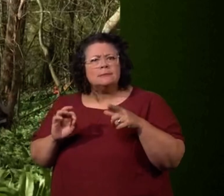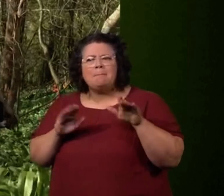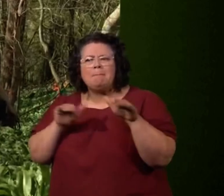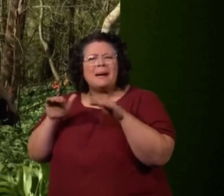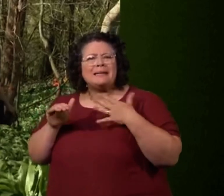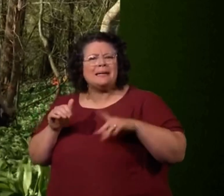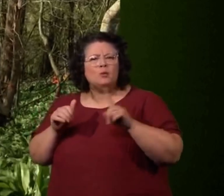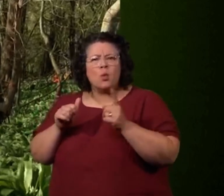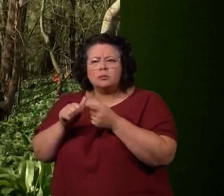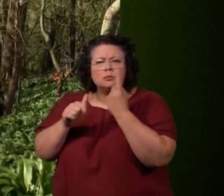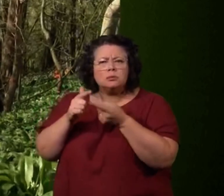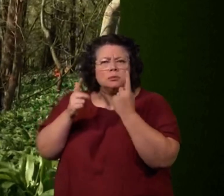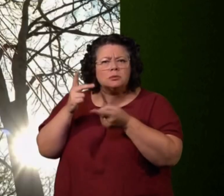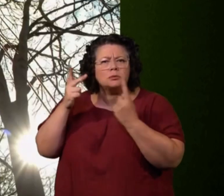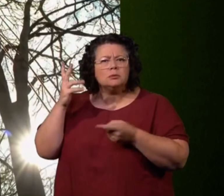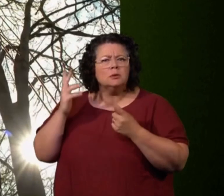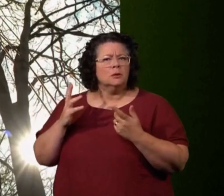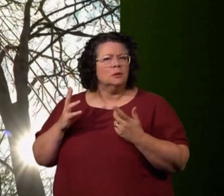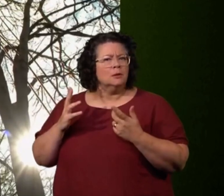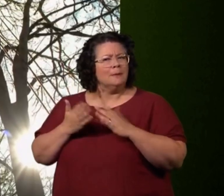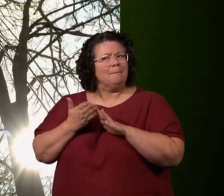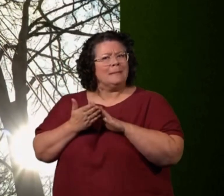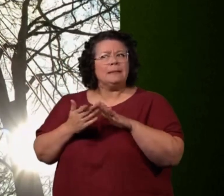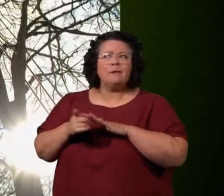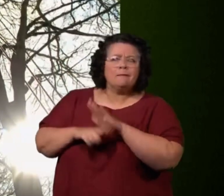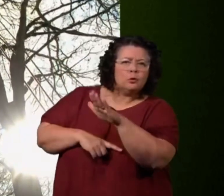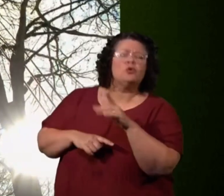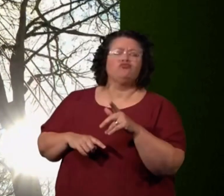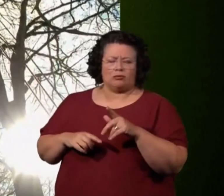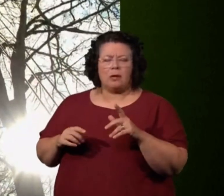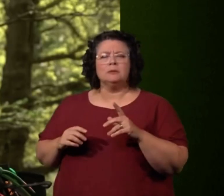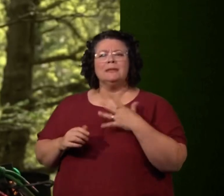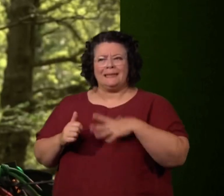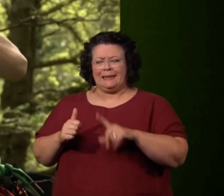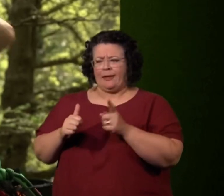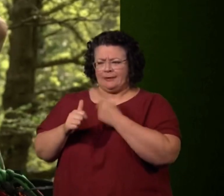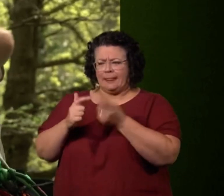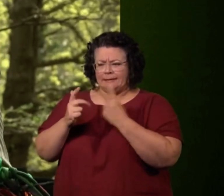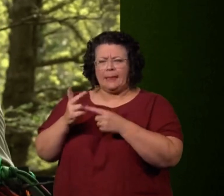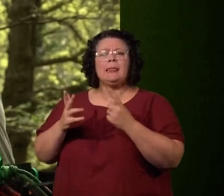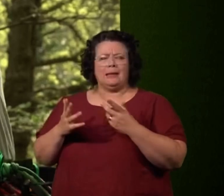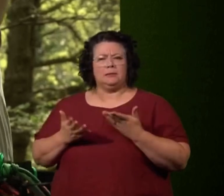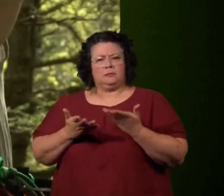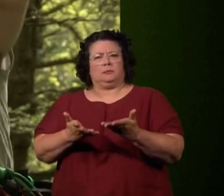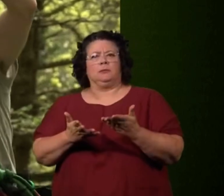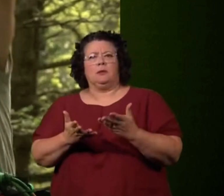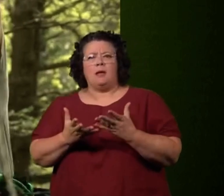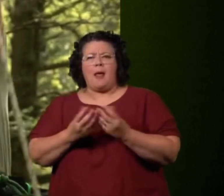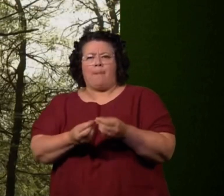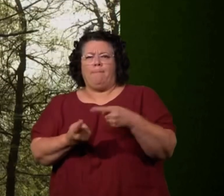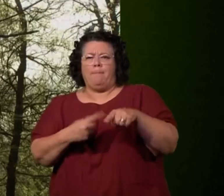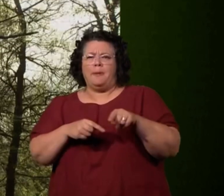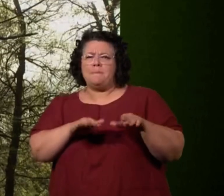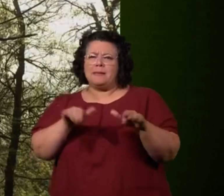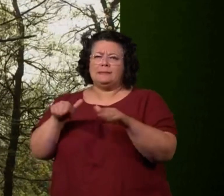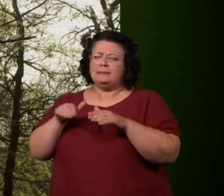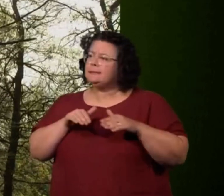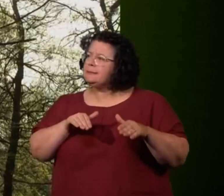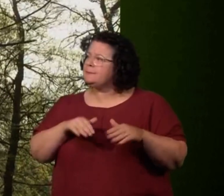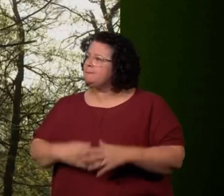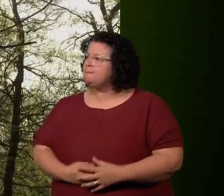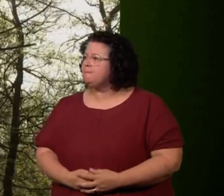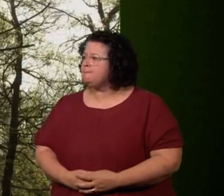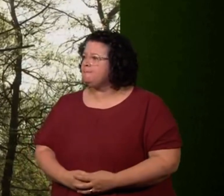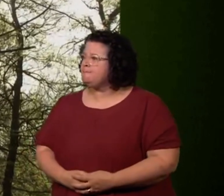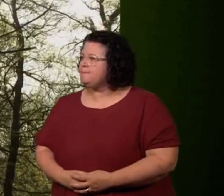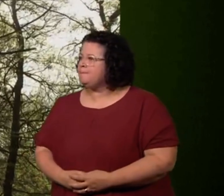for brand new protections. I'm joining Jim on a survey, visiting a confirmed bat roost to